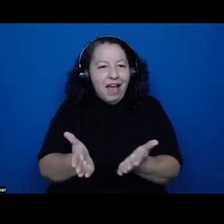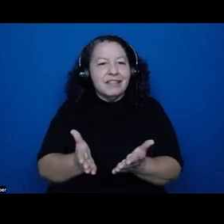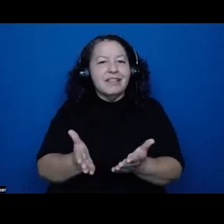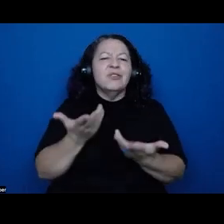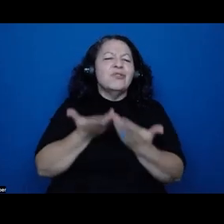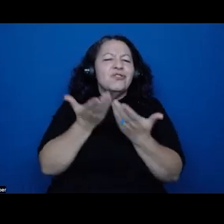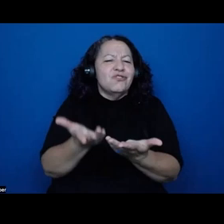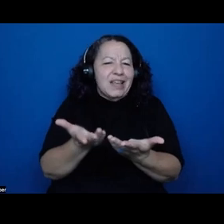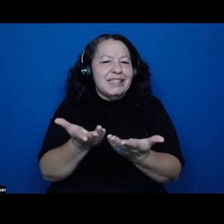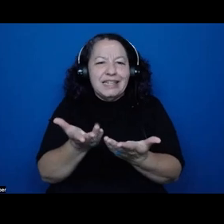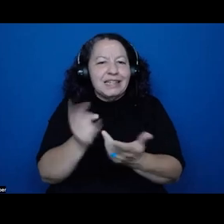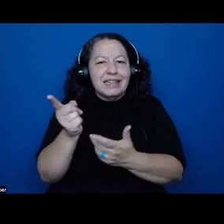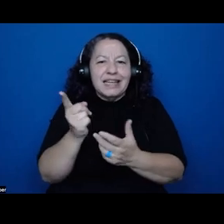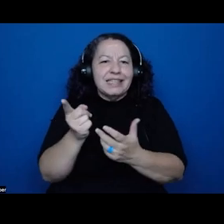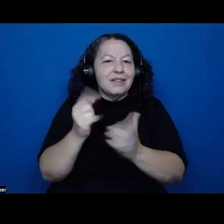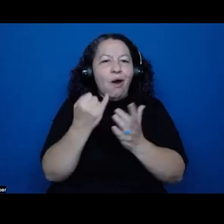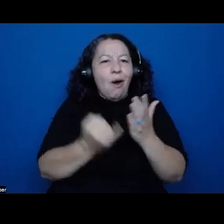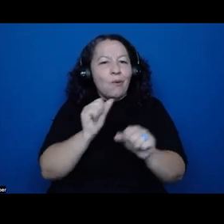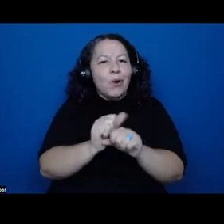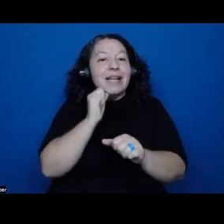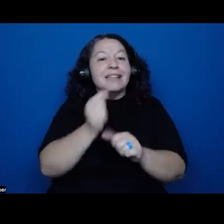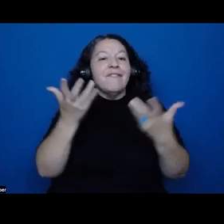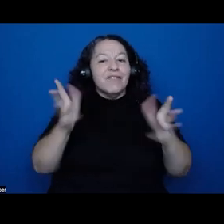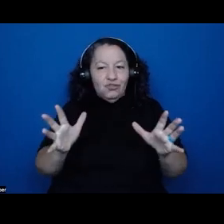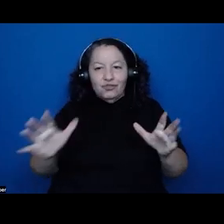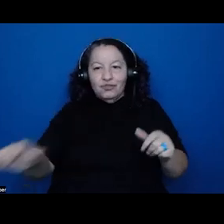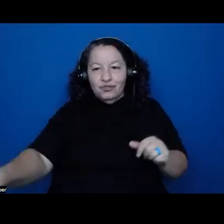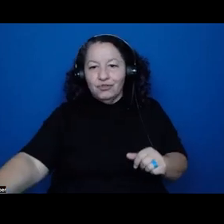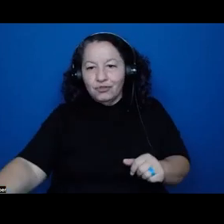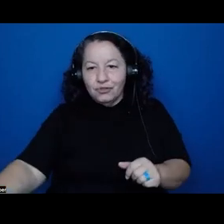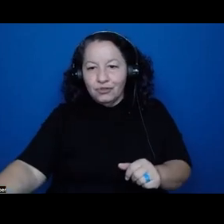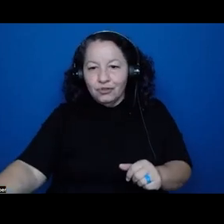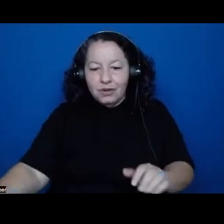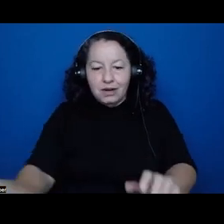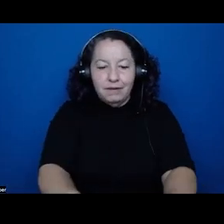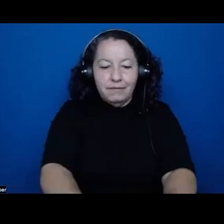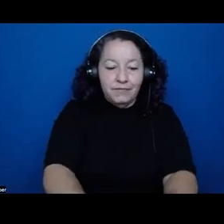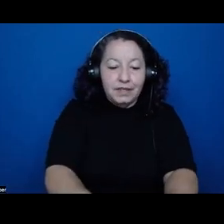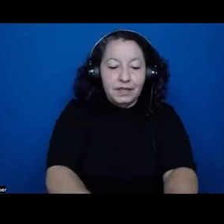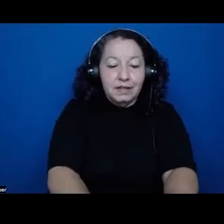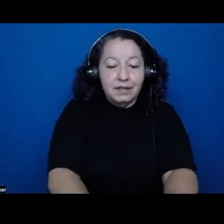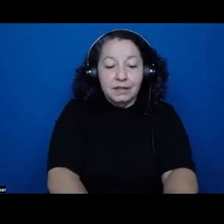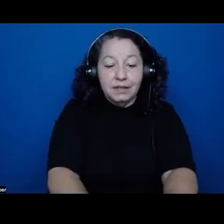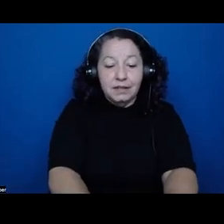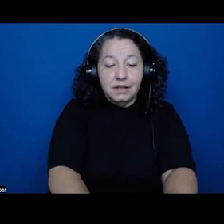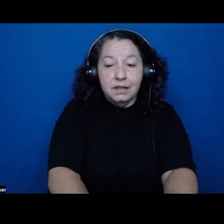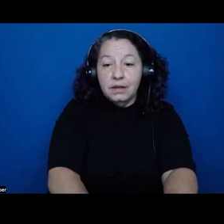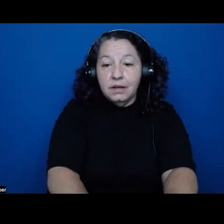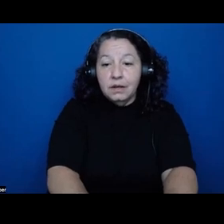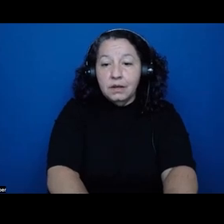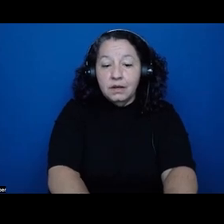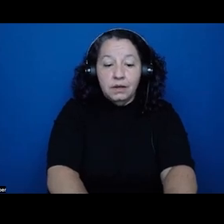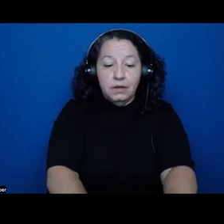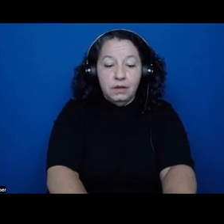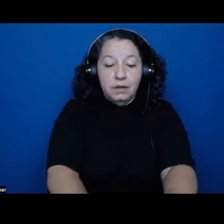finished. And then in the top right corner is kind of a close-up of those of the installation of the